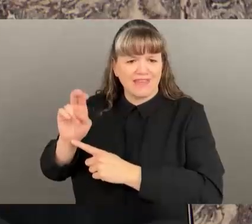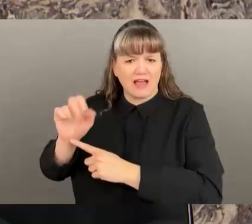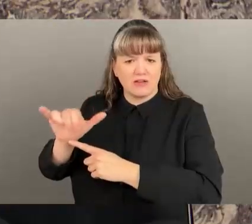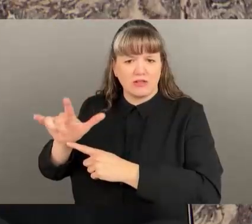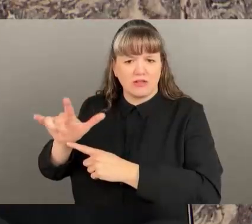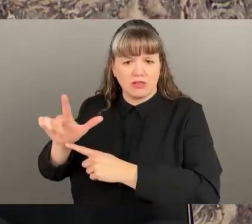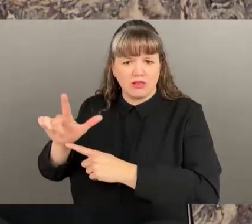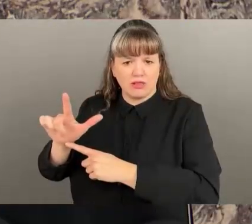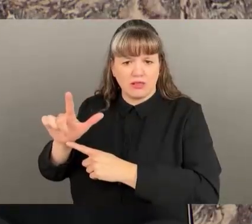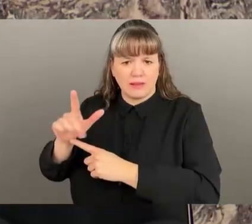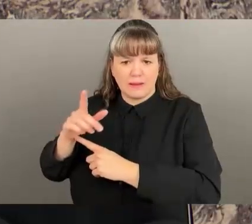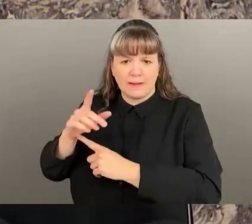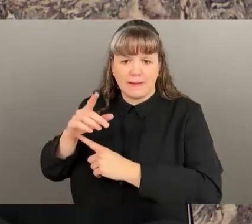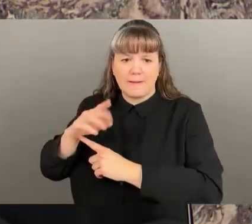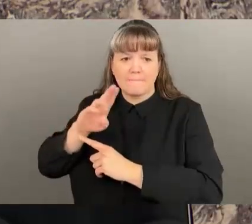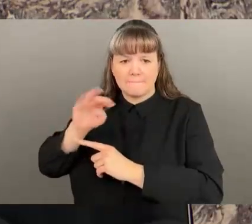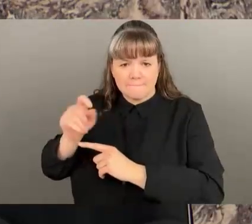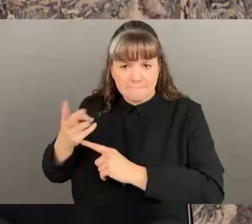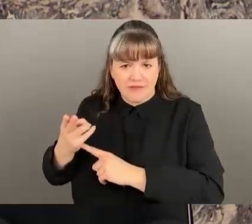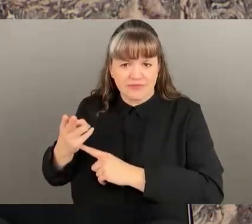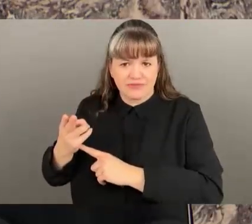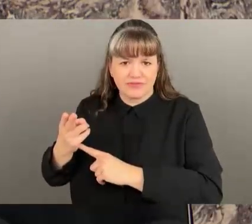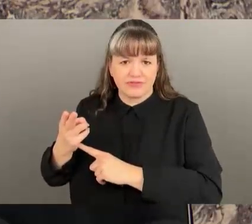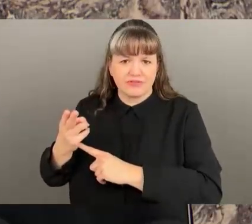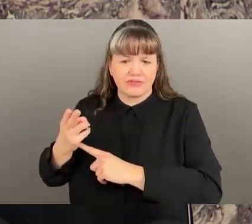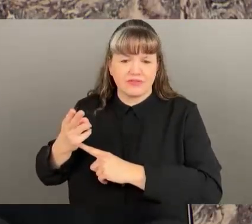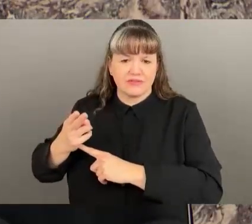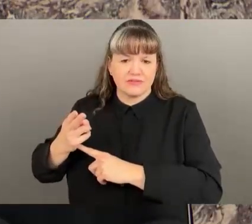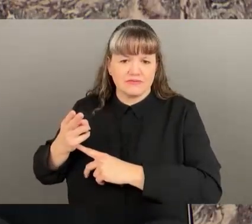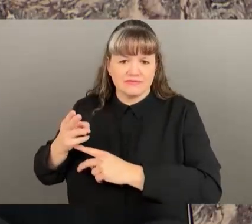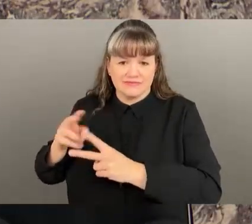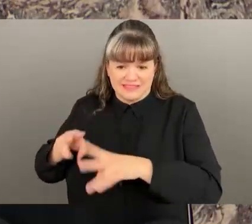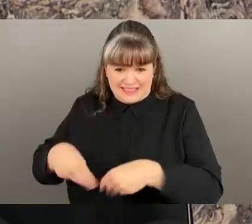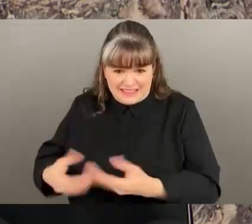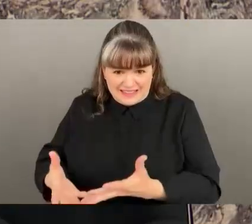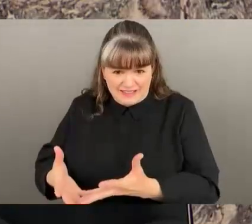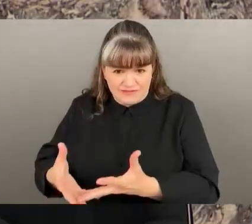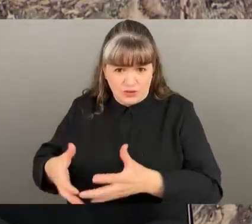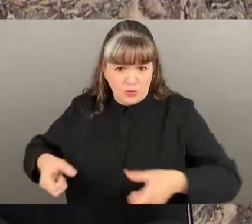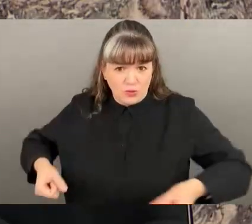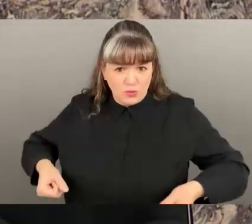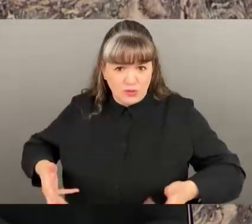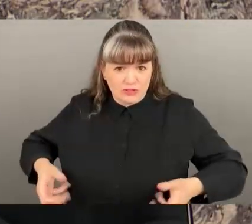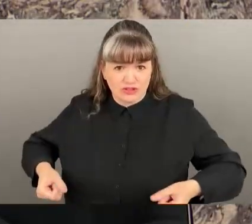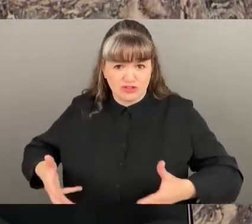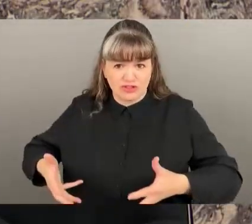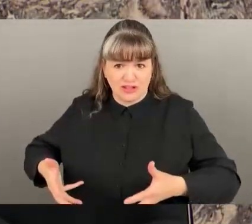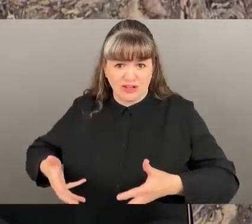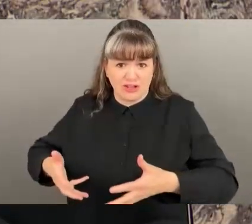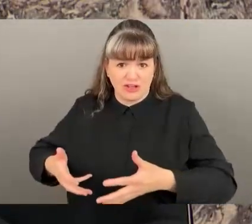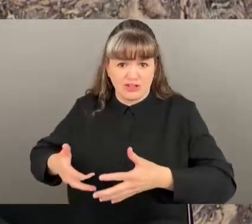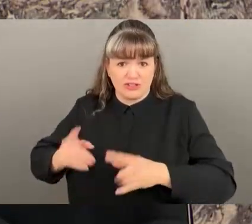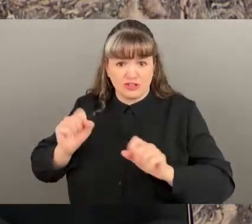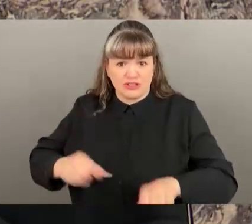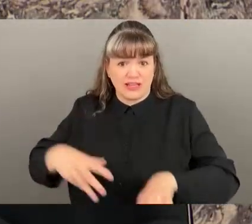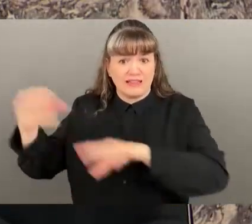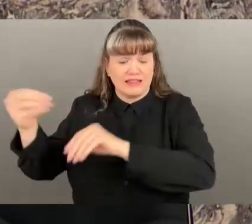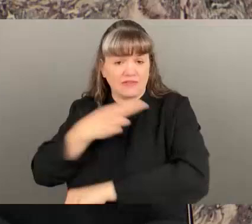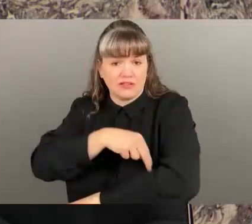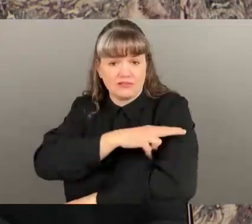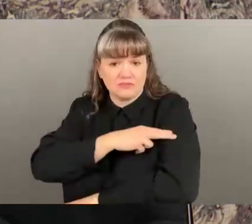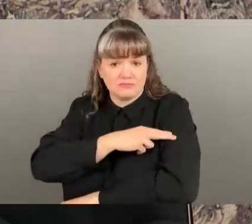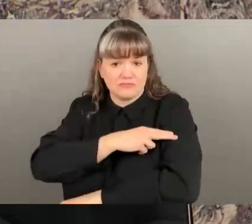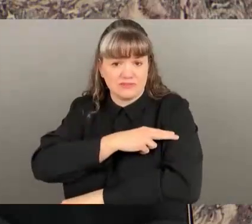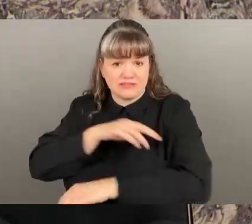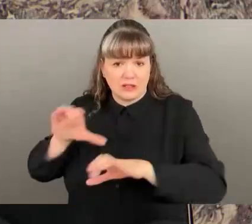was given a wheelchair so that she could continue to use drugs just outside. Does this health minister think that it's appropriate to give vulnerable